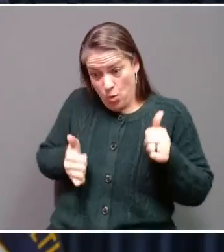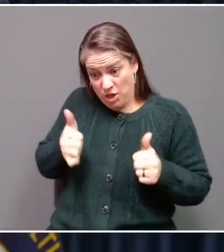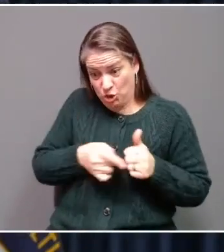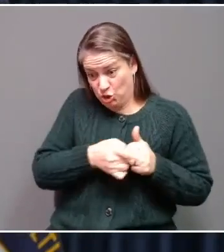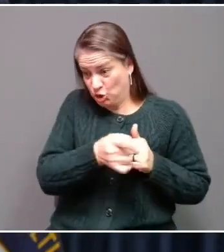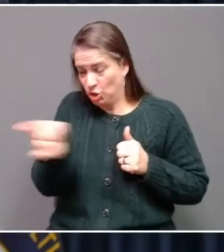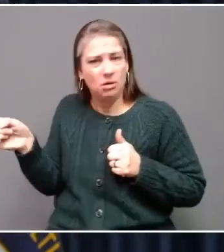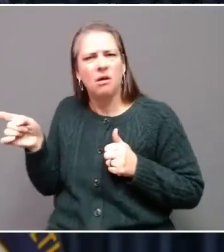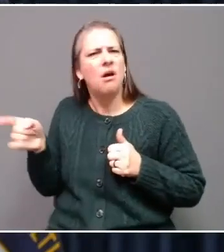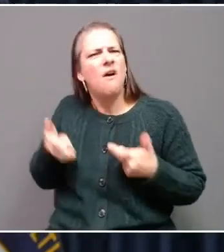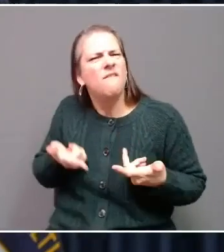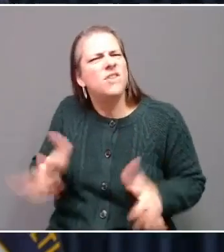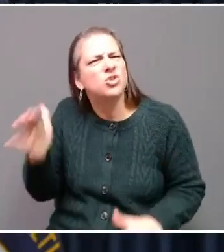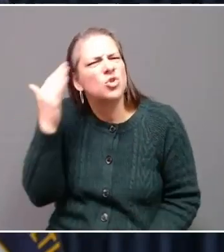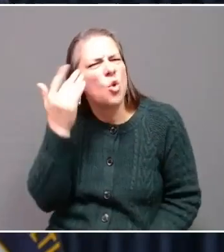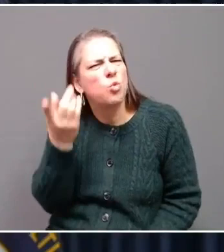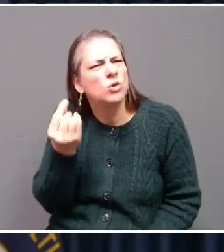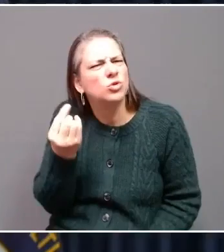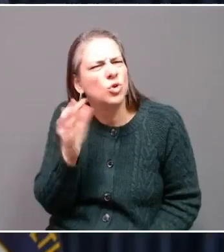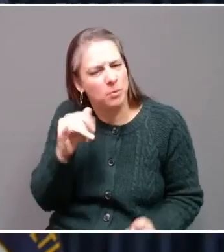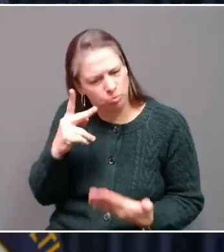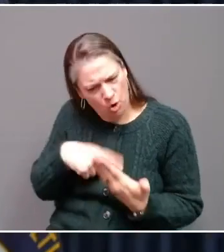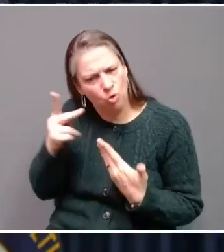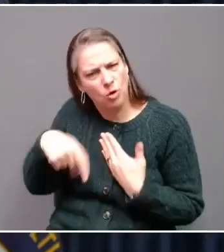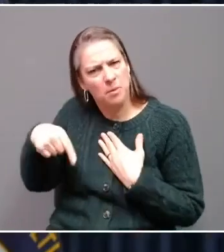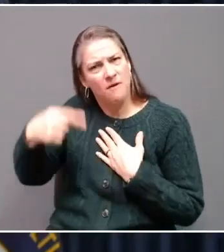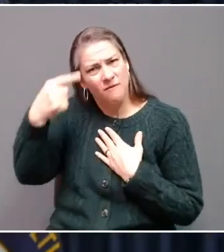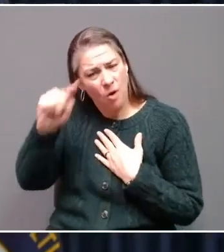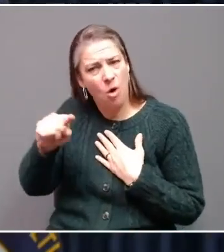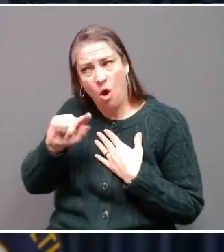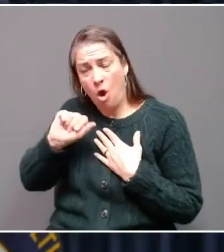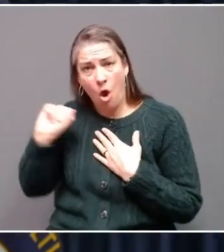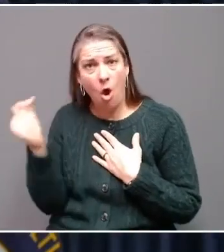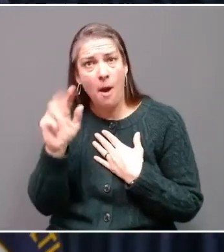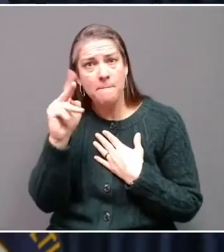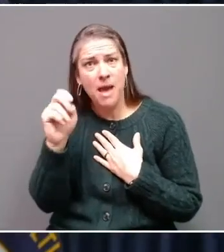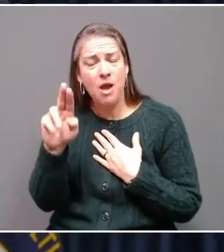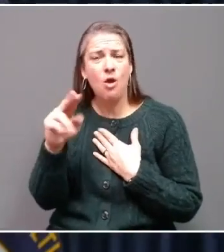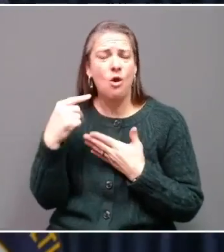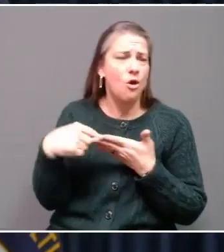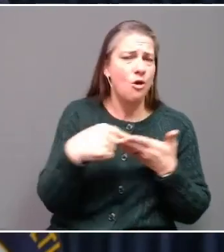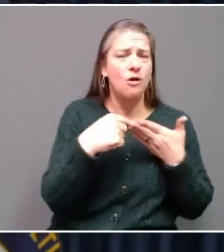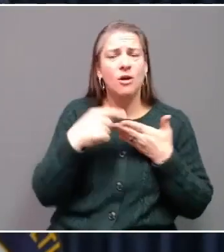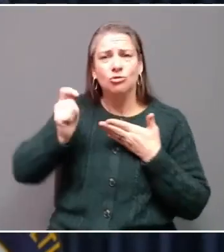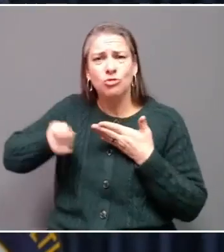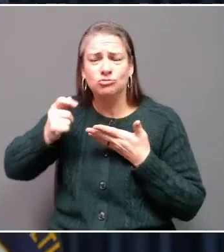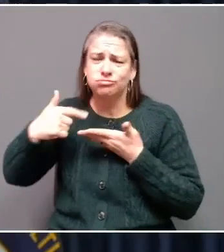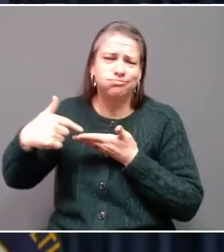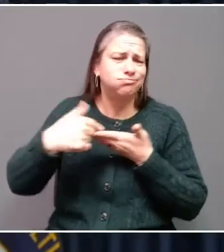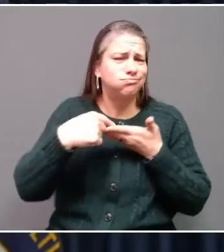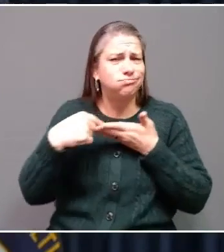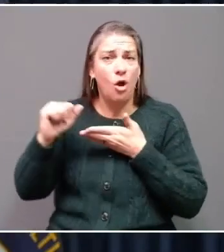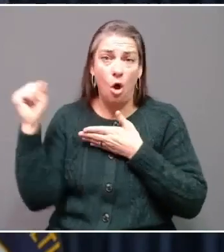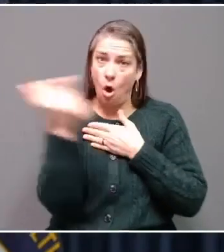they need to do. And a program that brought county judges and mayors together in agreement from all 120